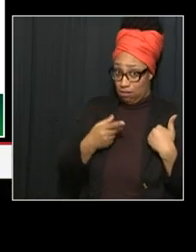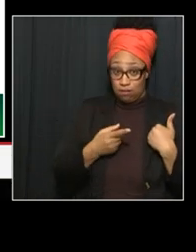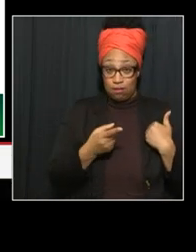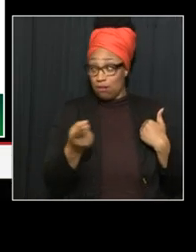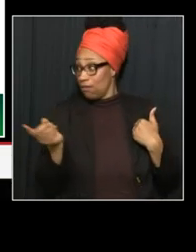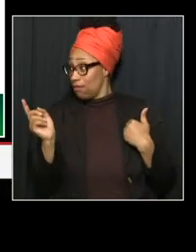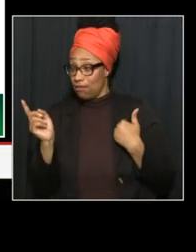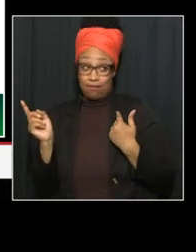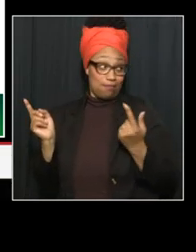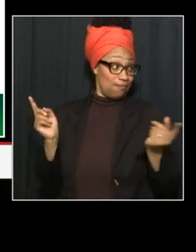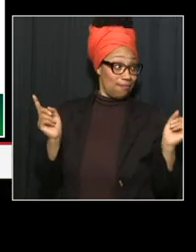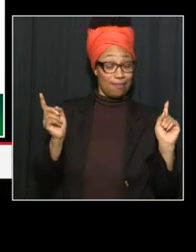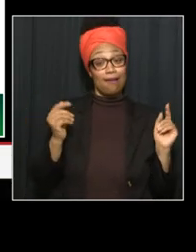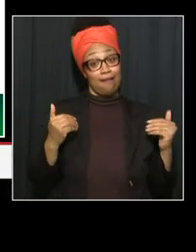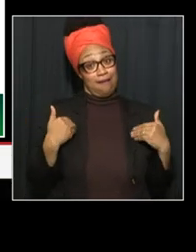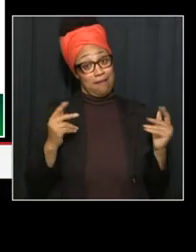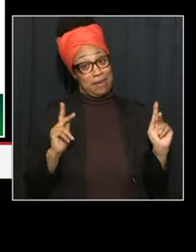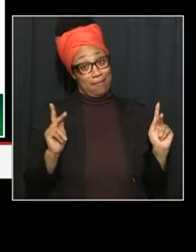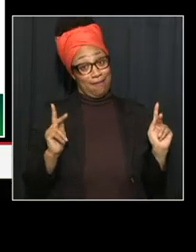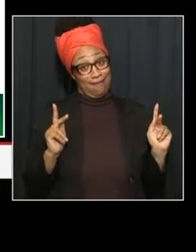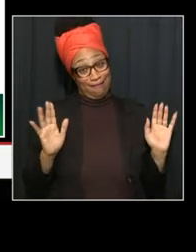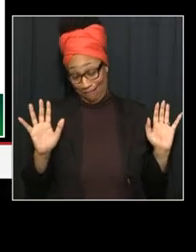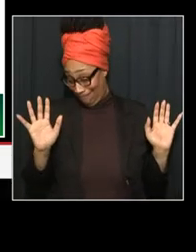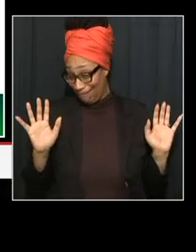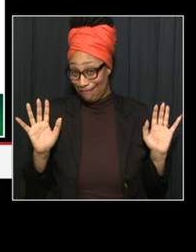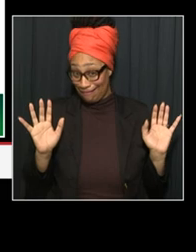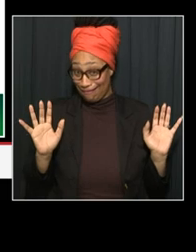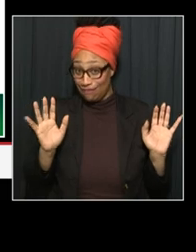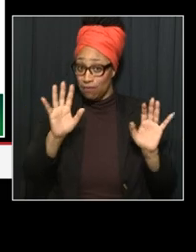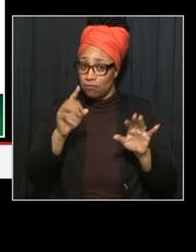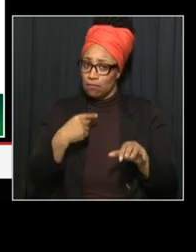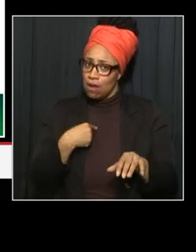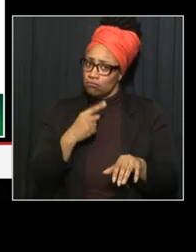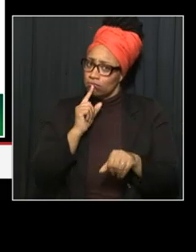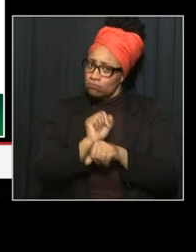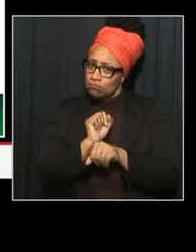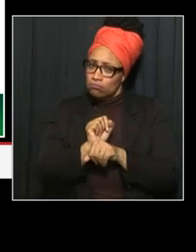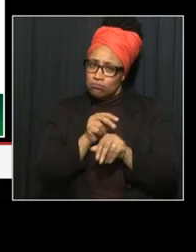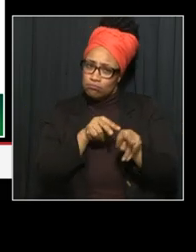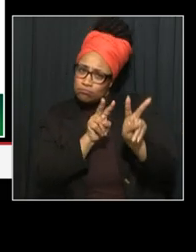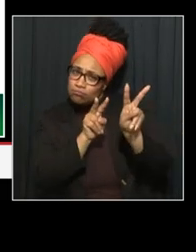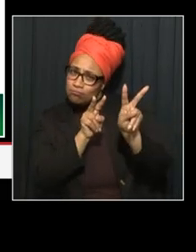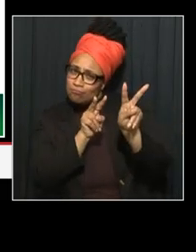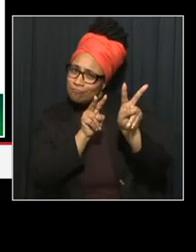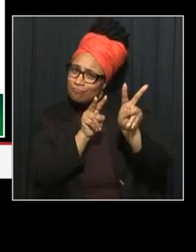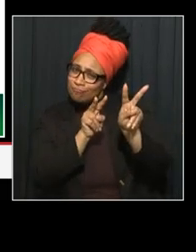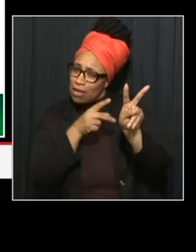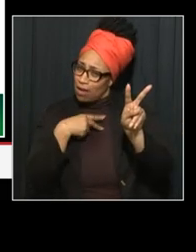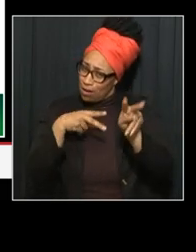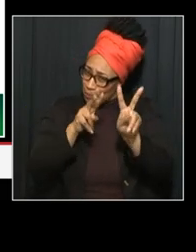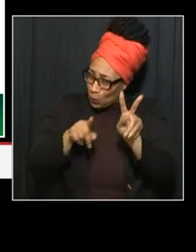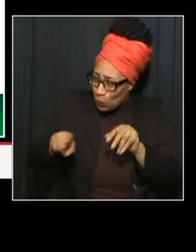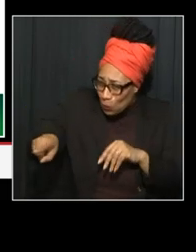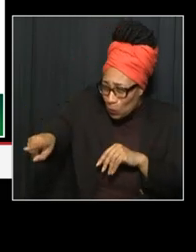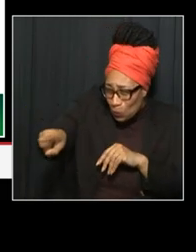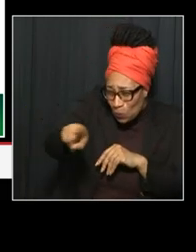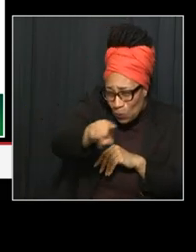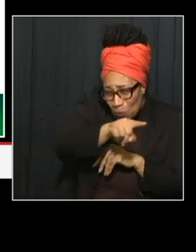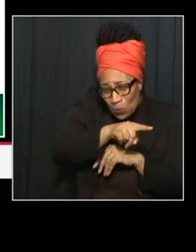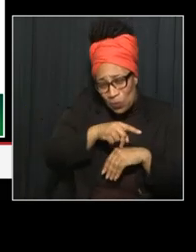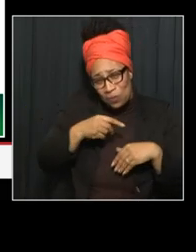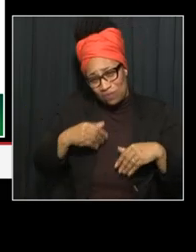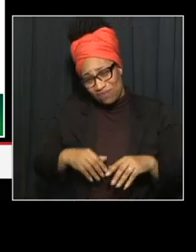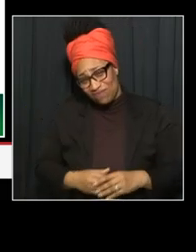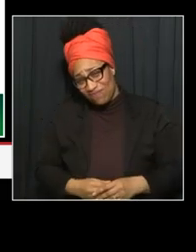we aspire to be where you are. And we know the importance of pouring into